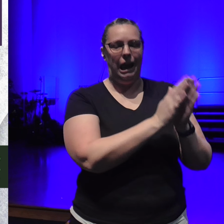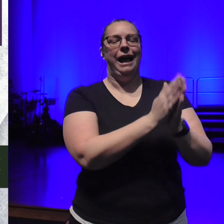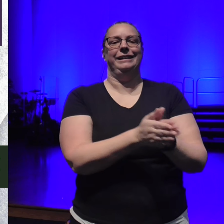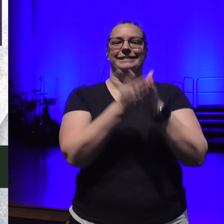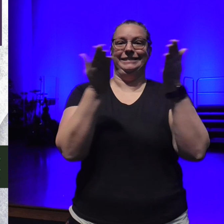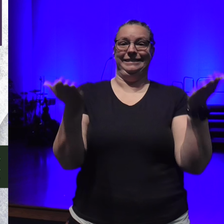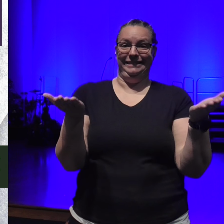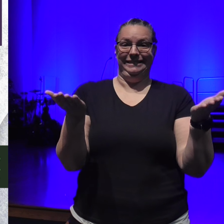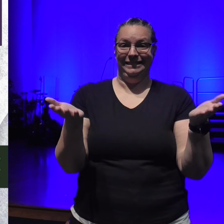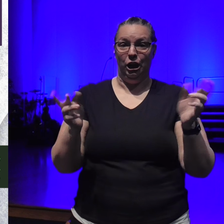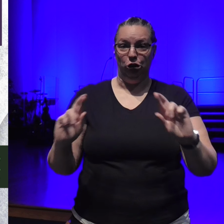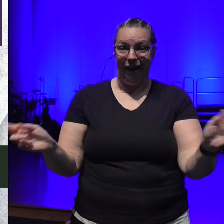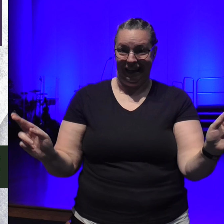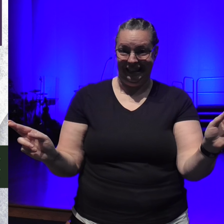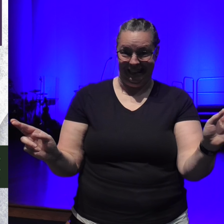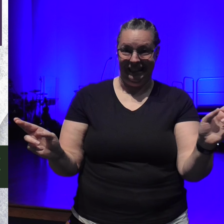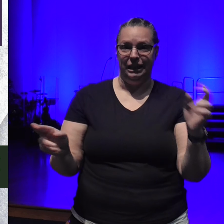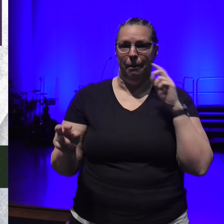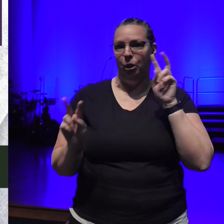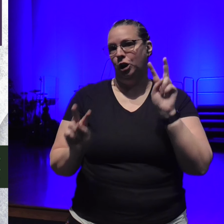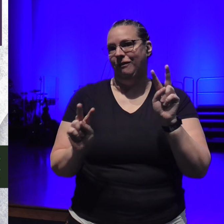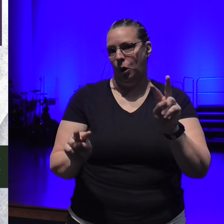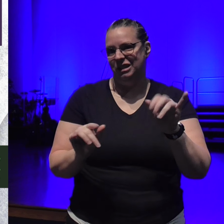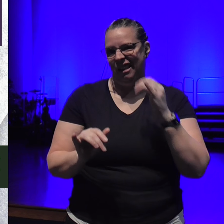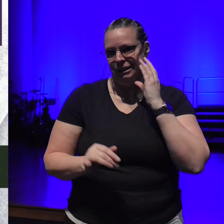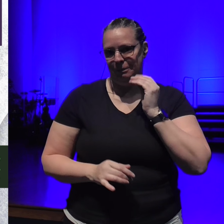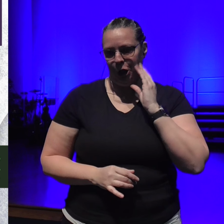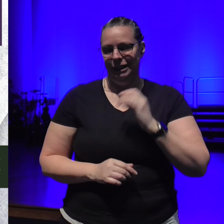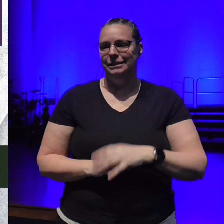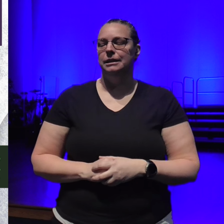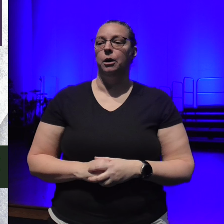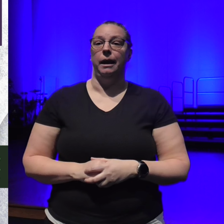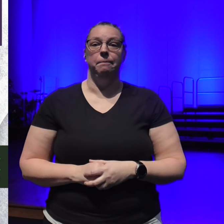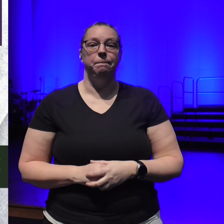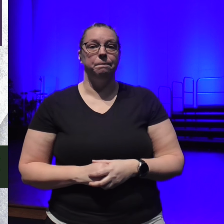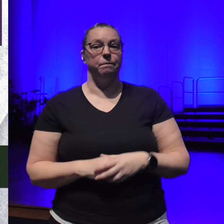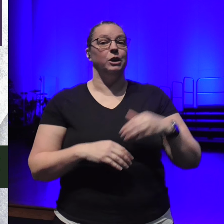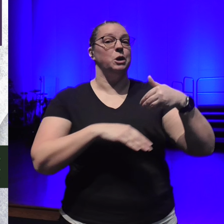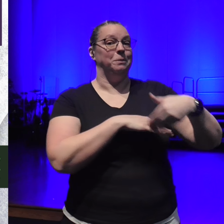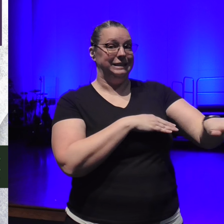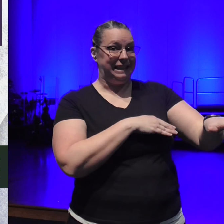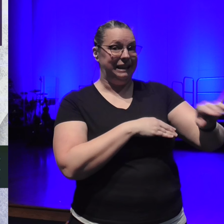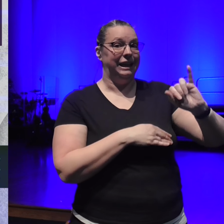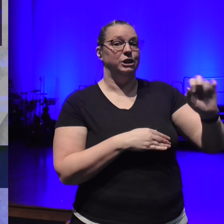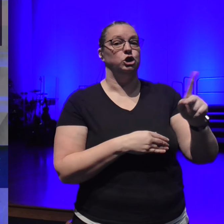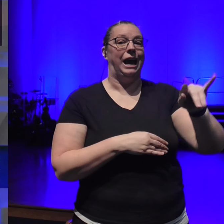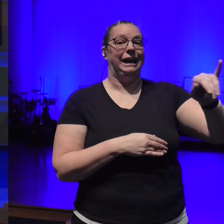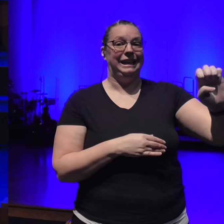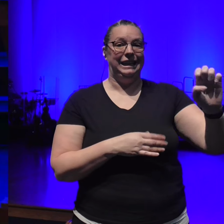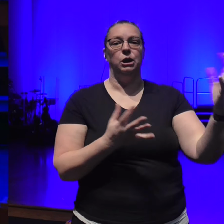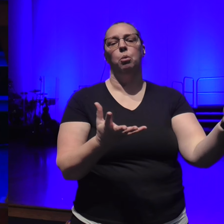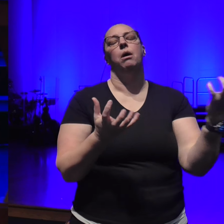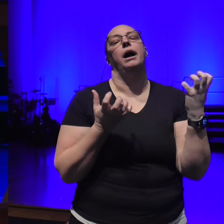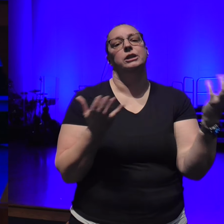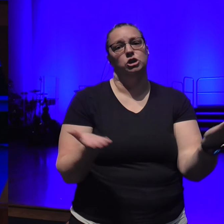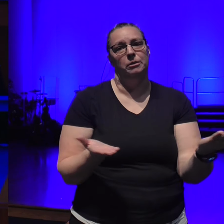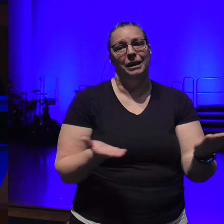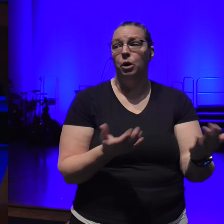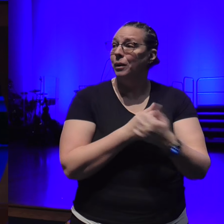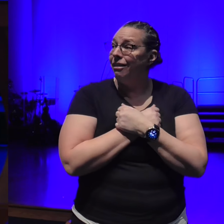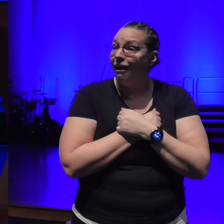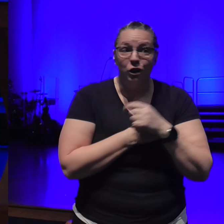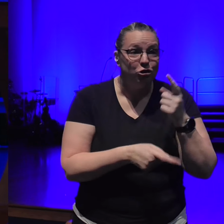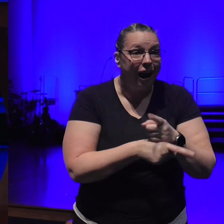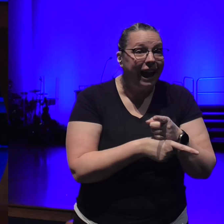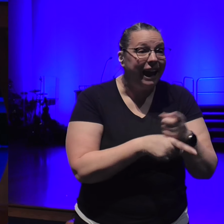copy, and I'm really looking forward to that experience. My love to Reverend Jackie, who so wanted to be here with you today. Don't we love Reverend